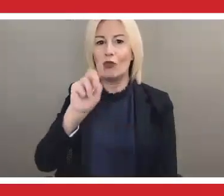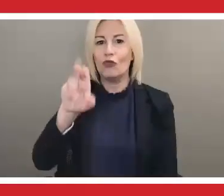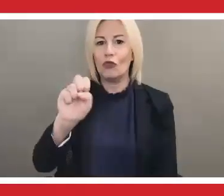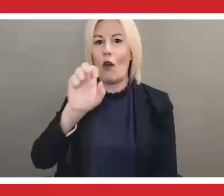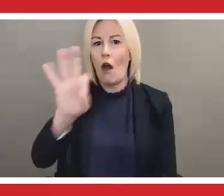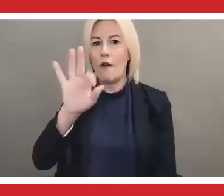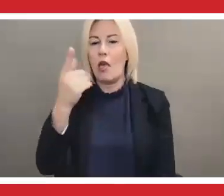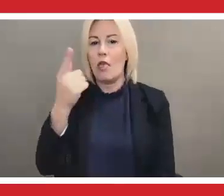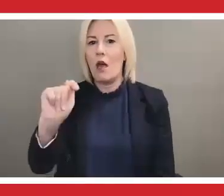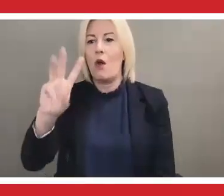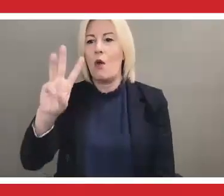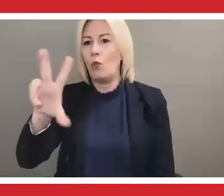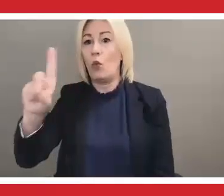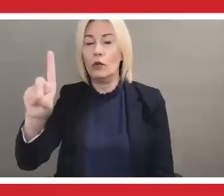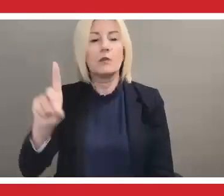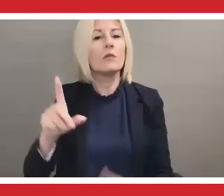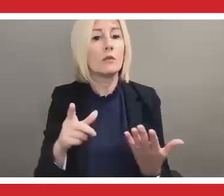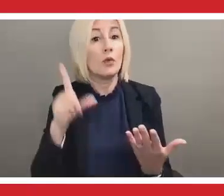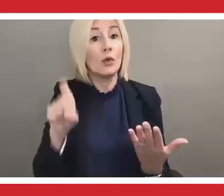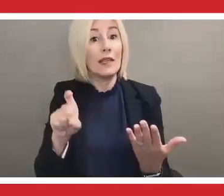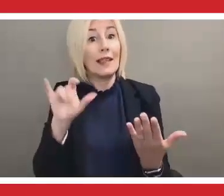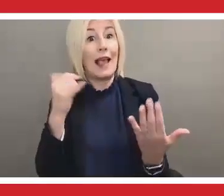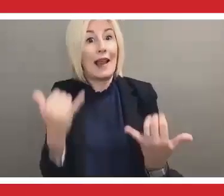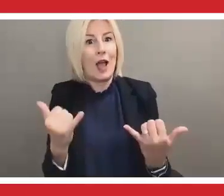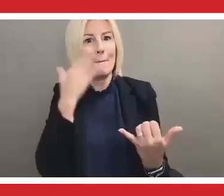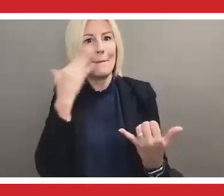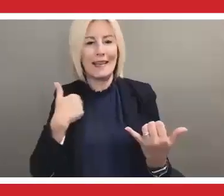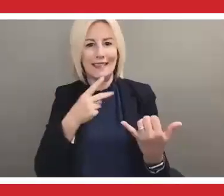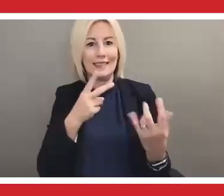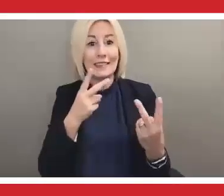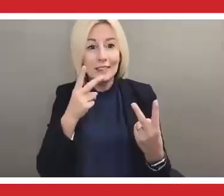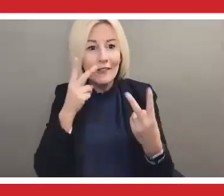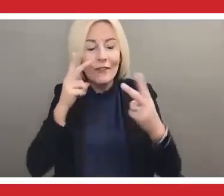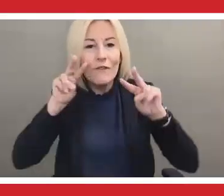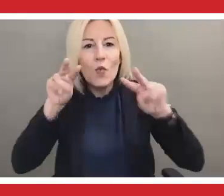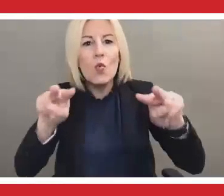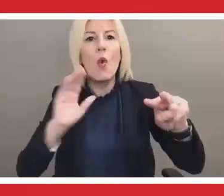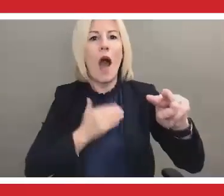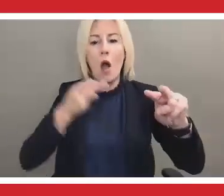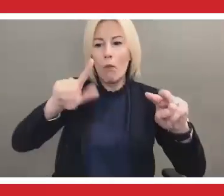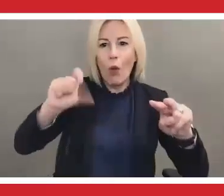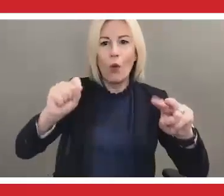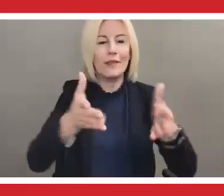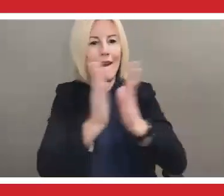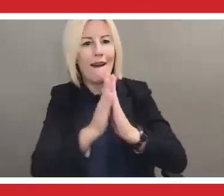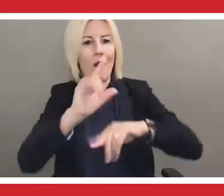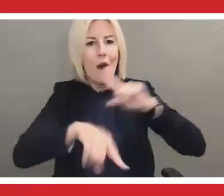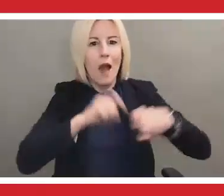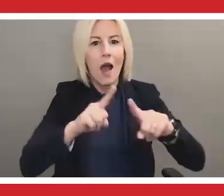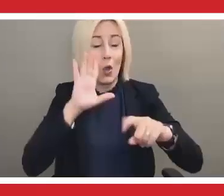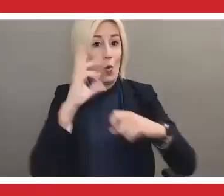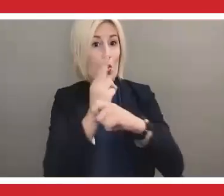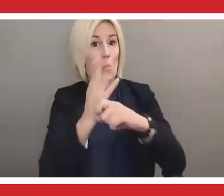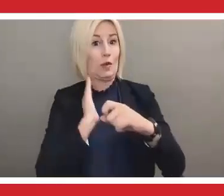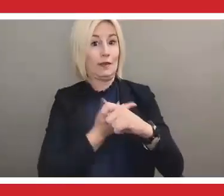#FutureOfTheWorld. And you need that now because to view our polls and ask your questions, you're going to be using our interactive